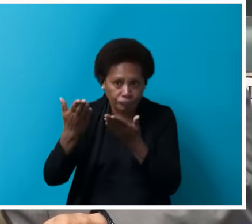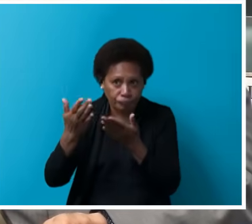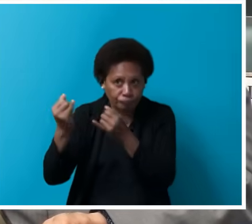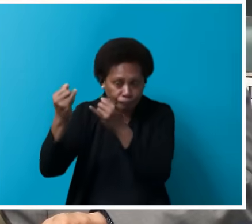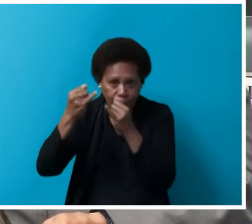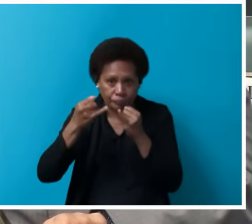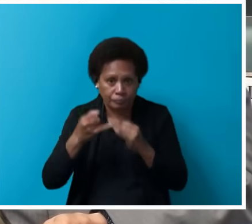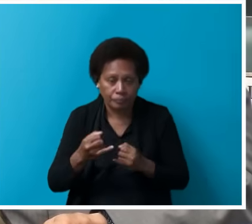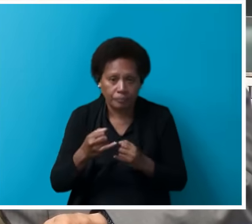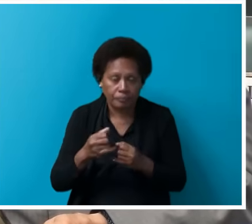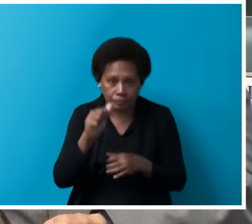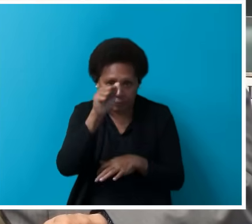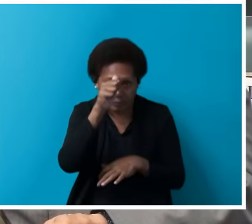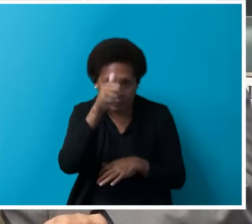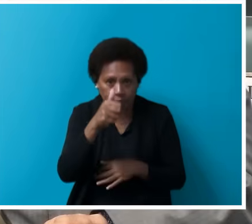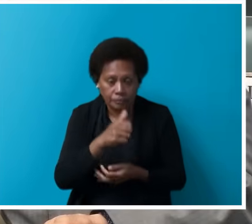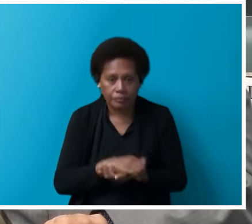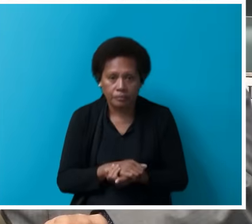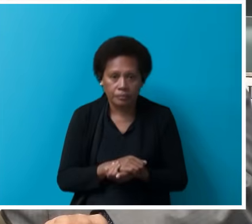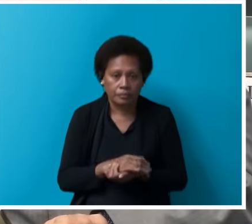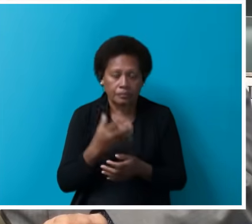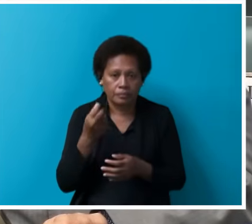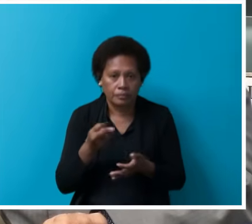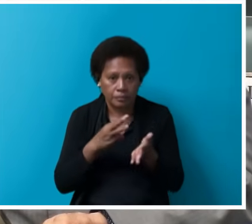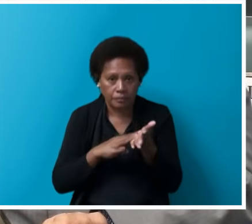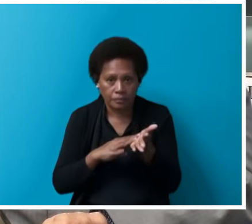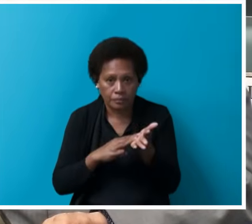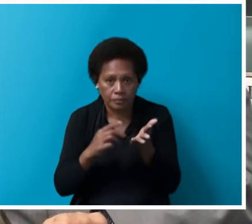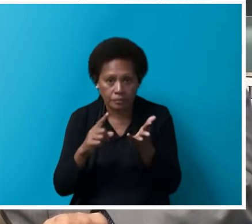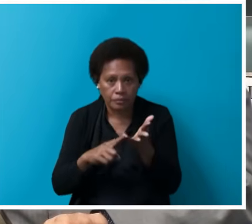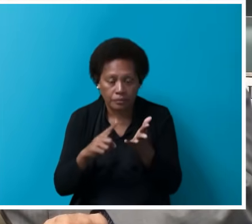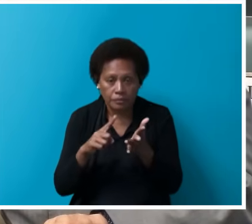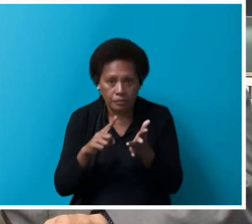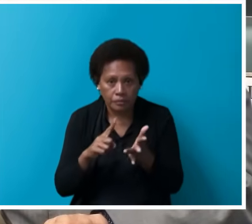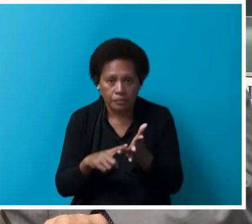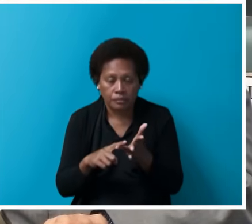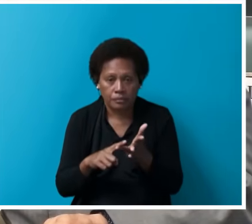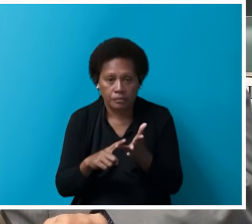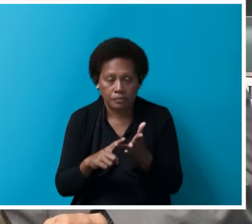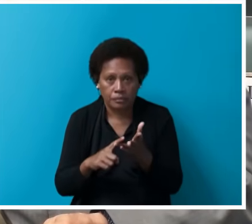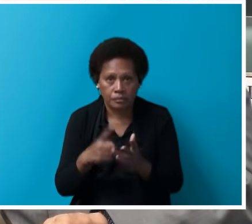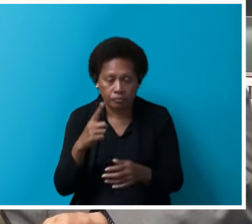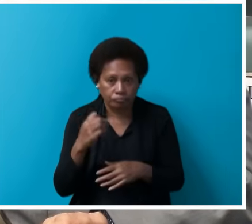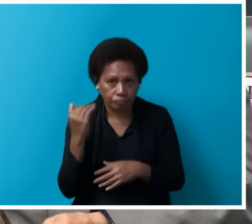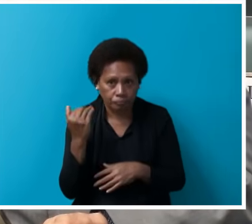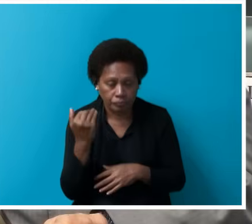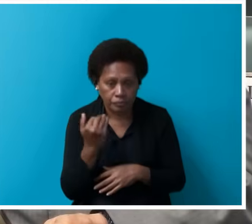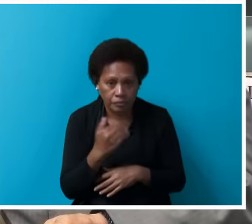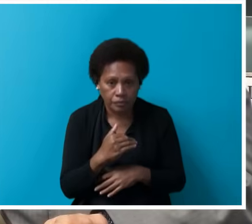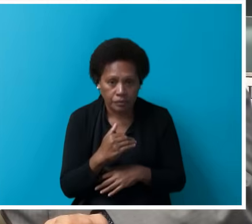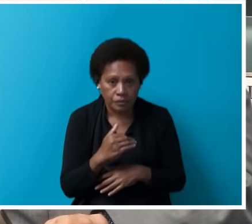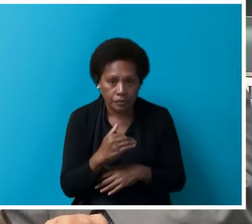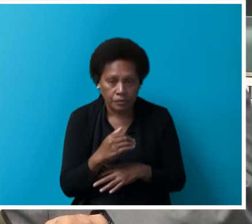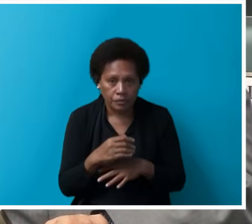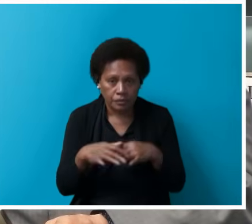We are on the verge of signing the MOU with the Indian government for the construction of the 100-bed super specialty hospital, and